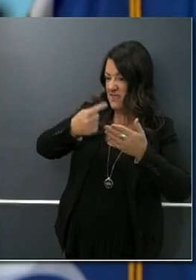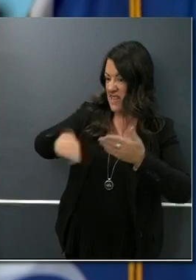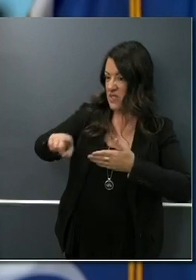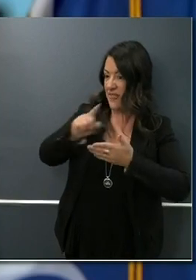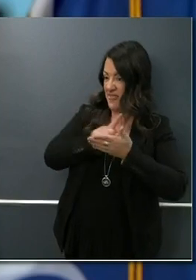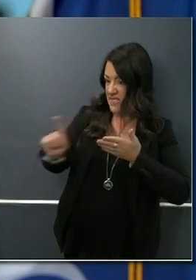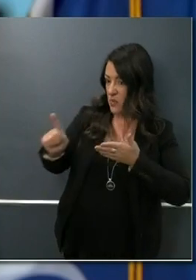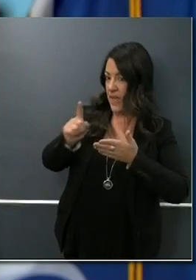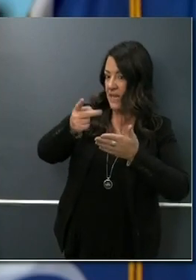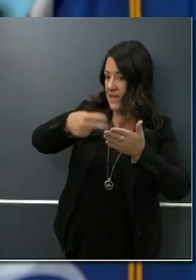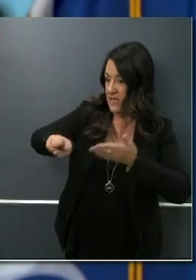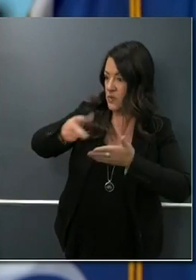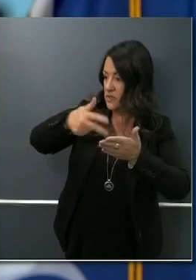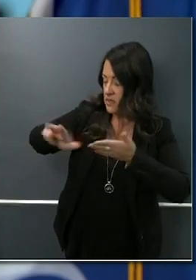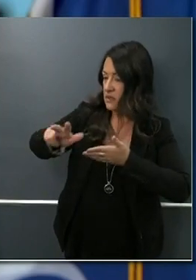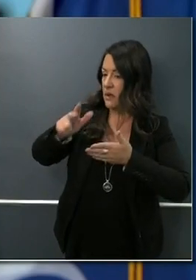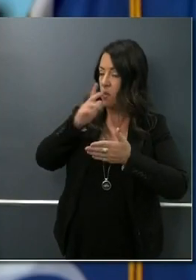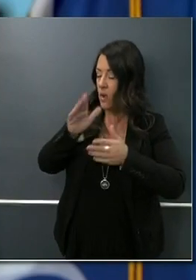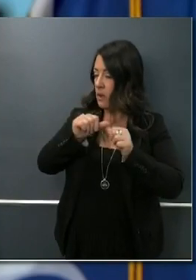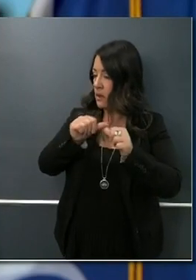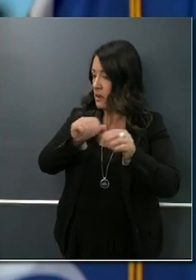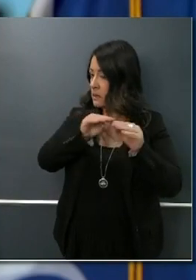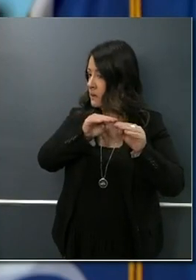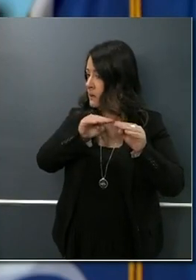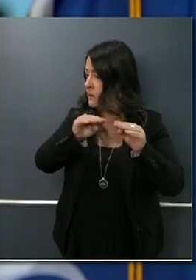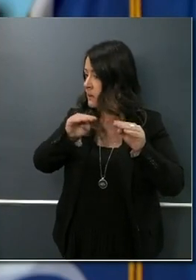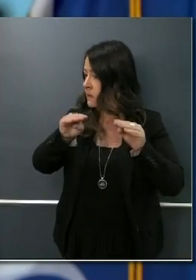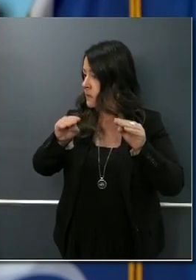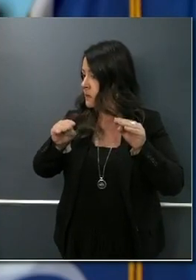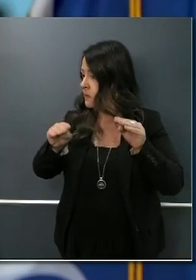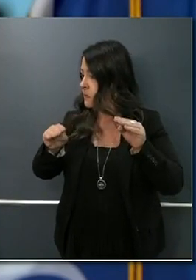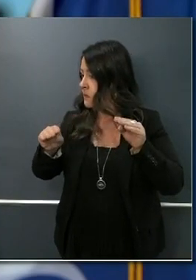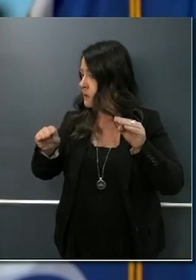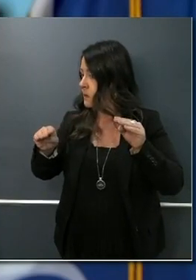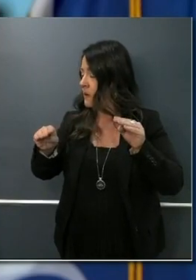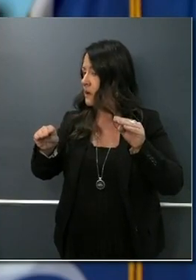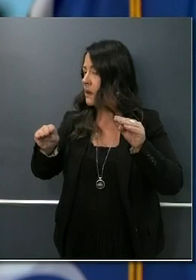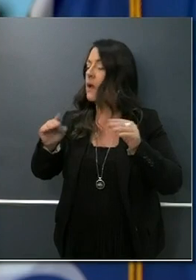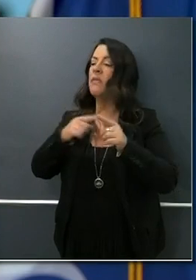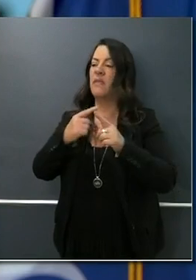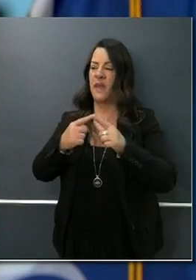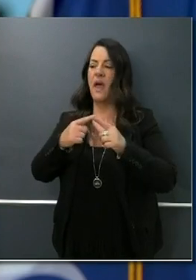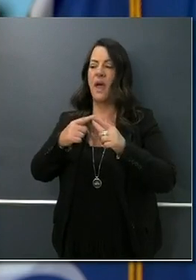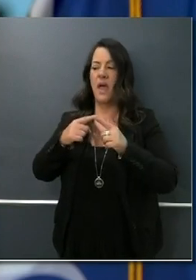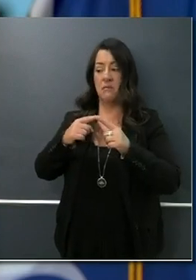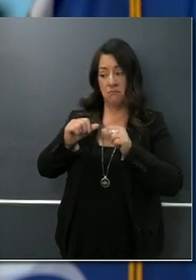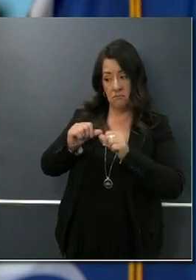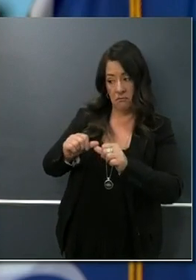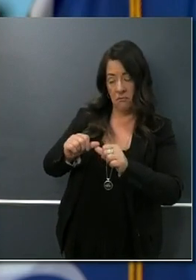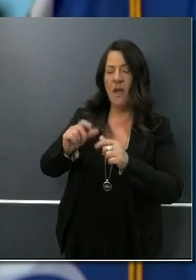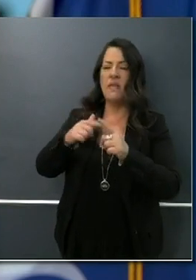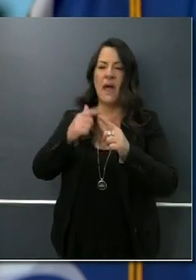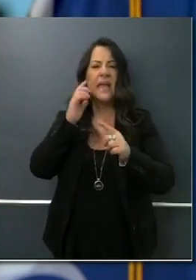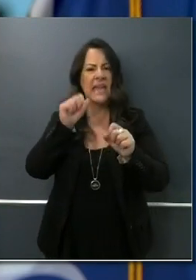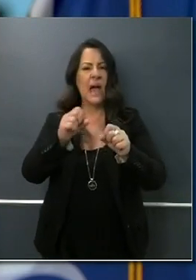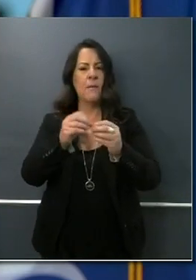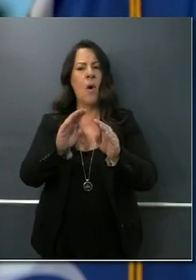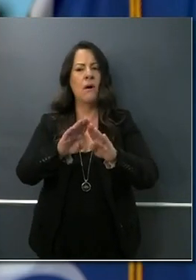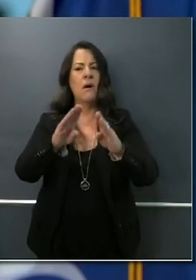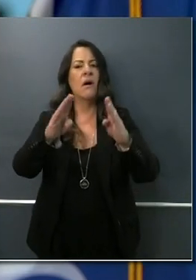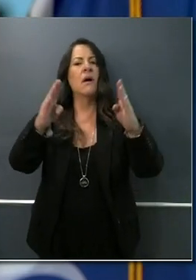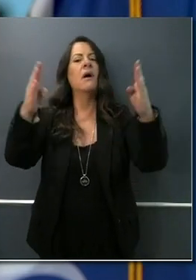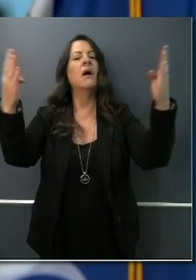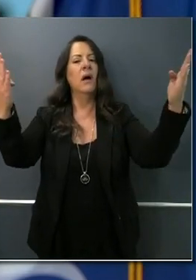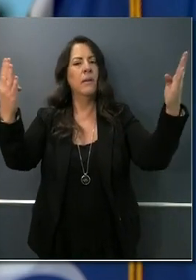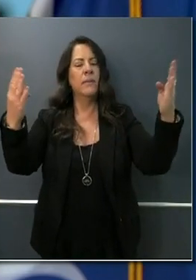we'll start making some meaningful modifications, not the next few months. That's why, like I just talked about, the importance of not seeing what we saw this